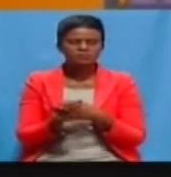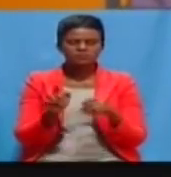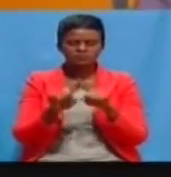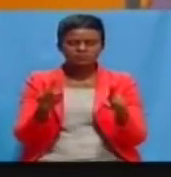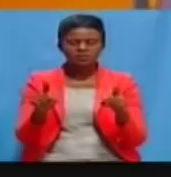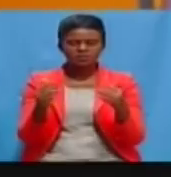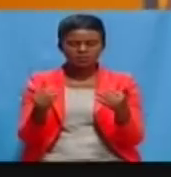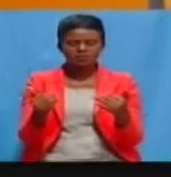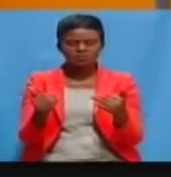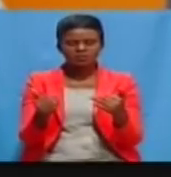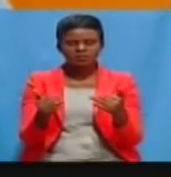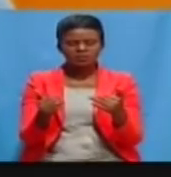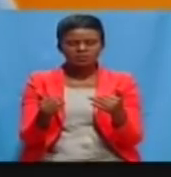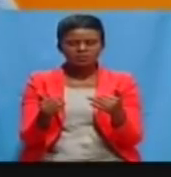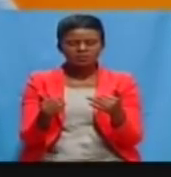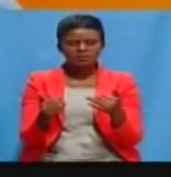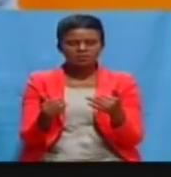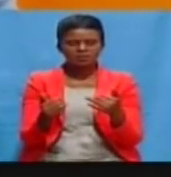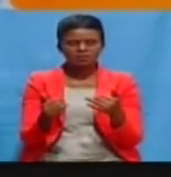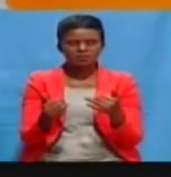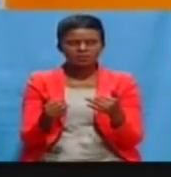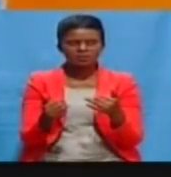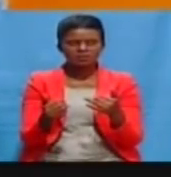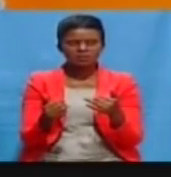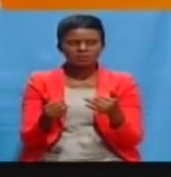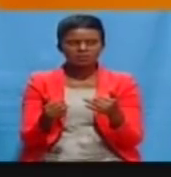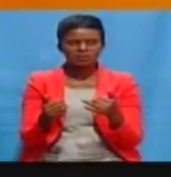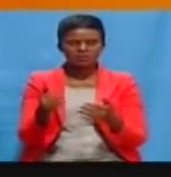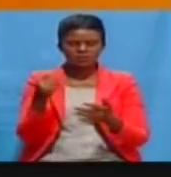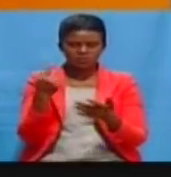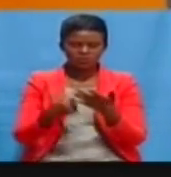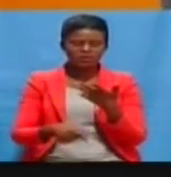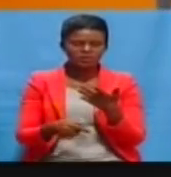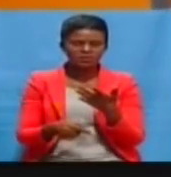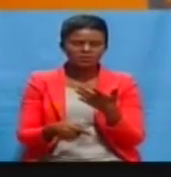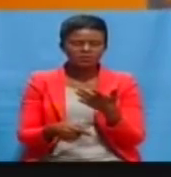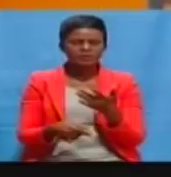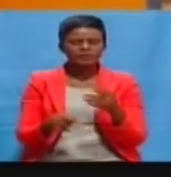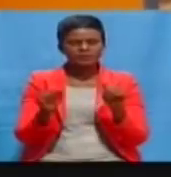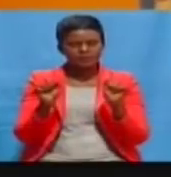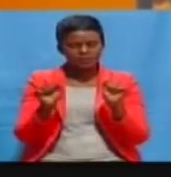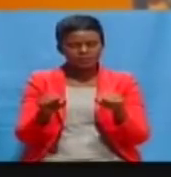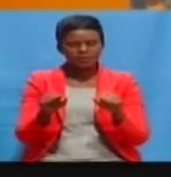disease that can be prevented. 129 million budget can build you